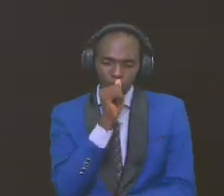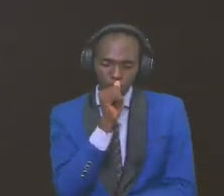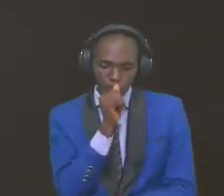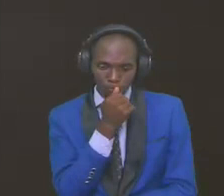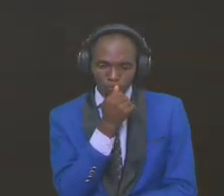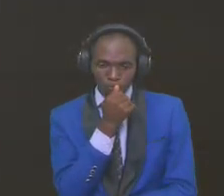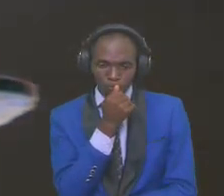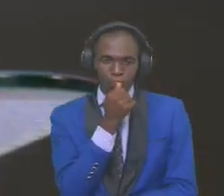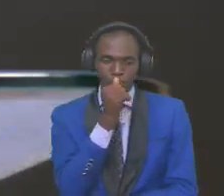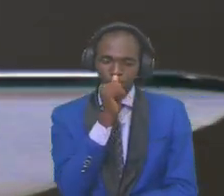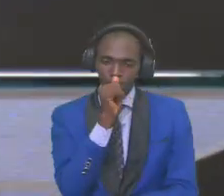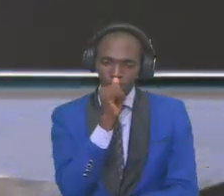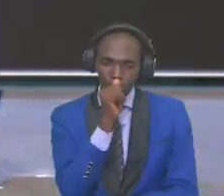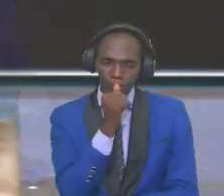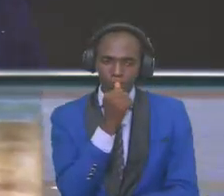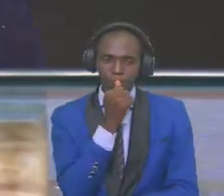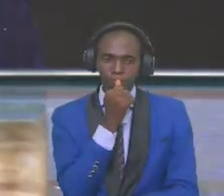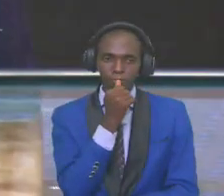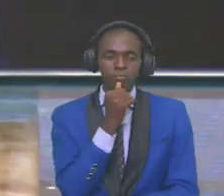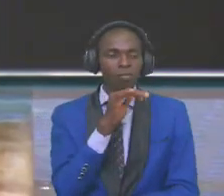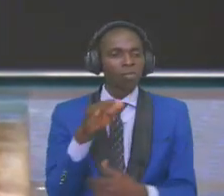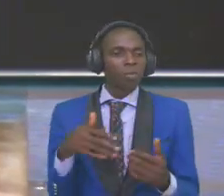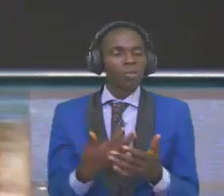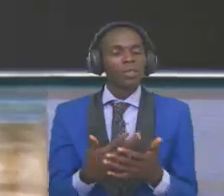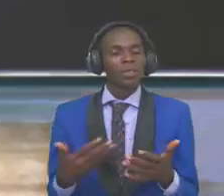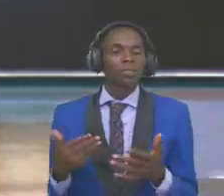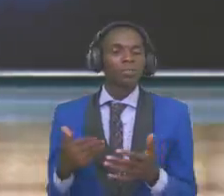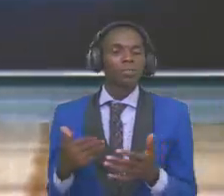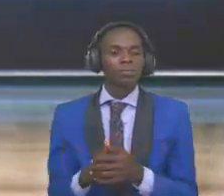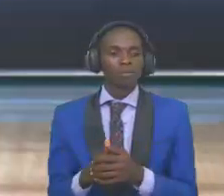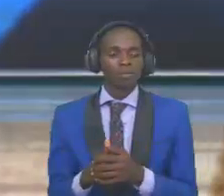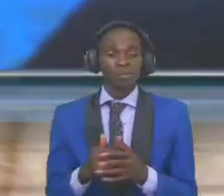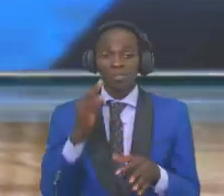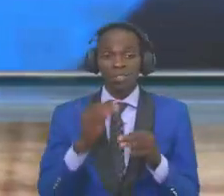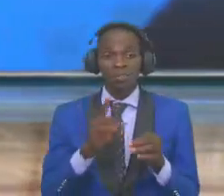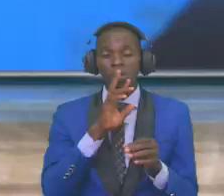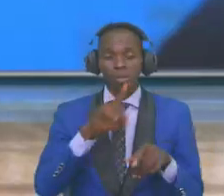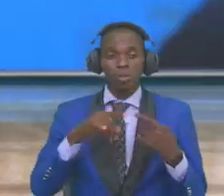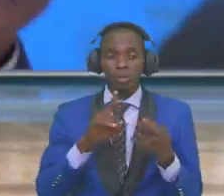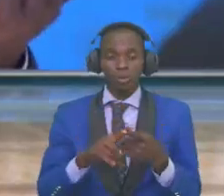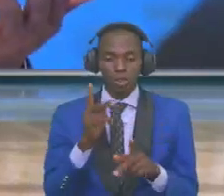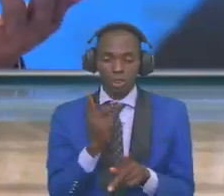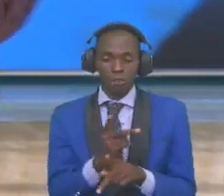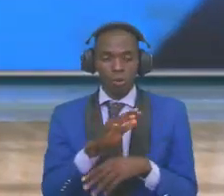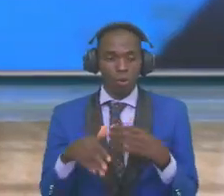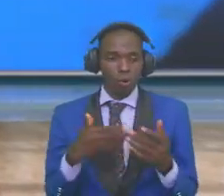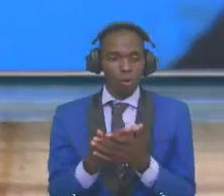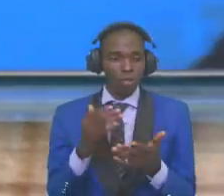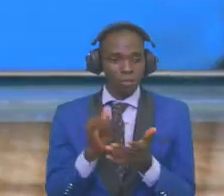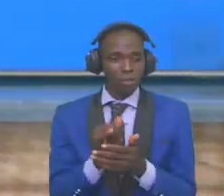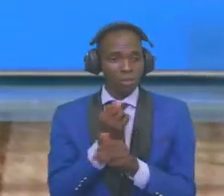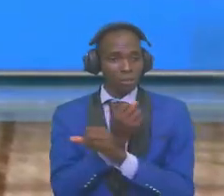endureth, endureth all things. If you're going to keep that salvation, you endure all